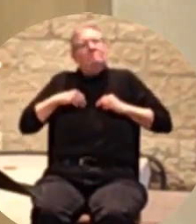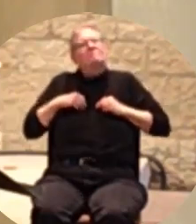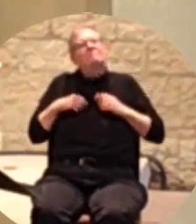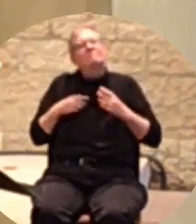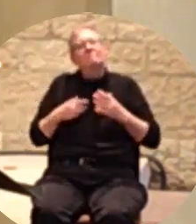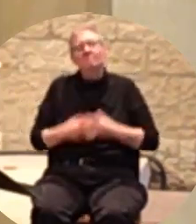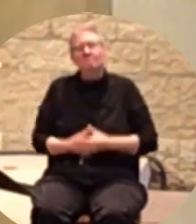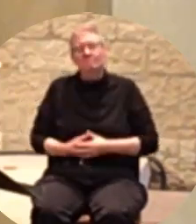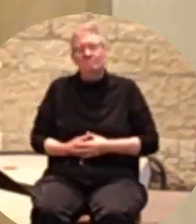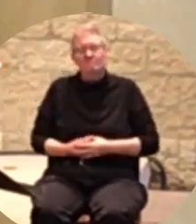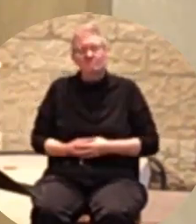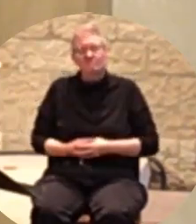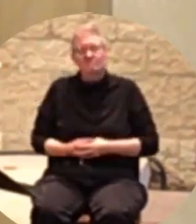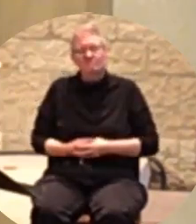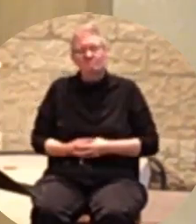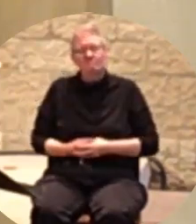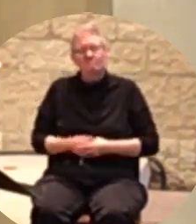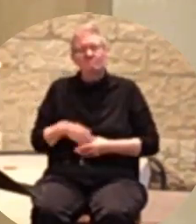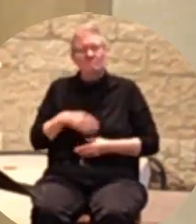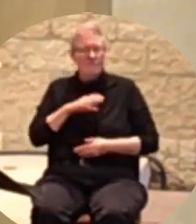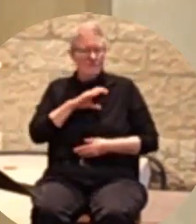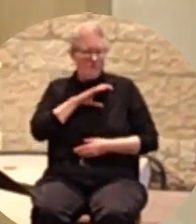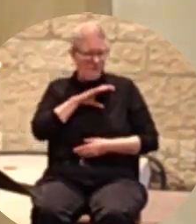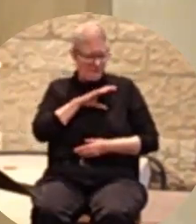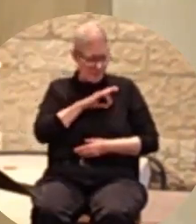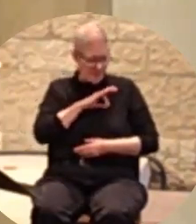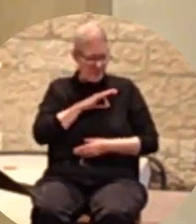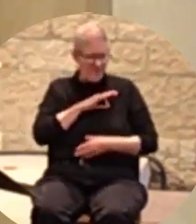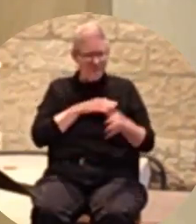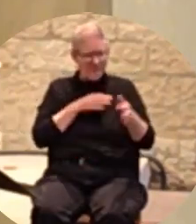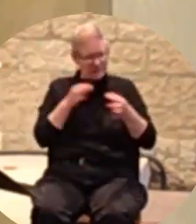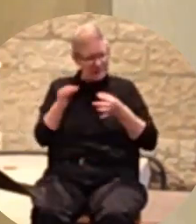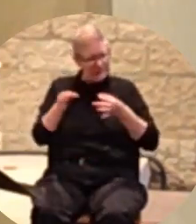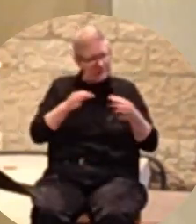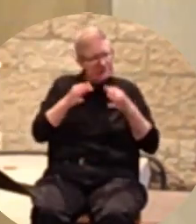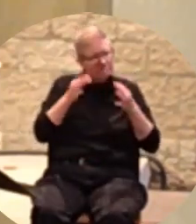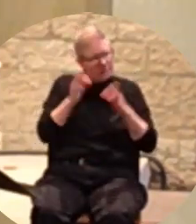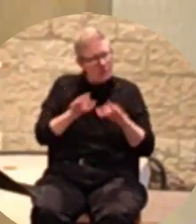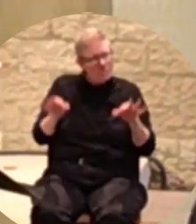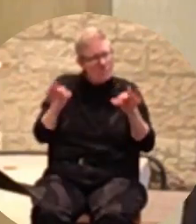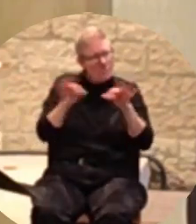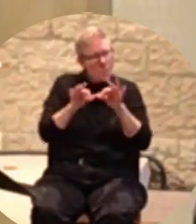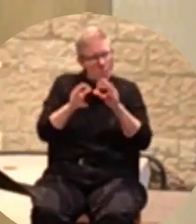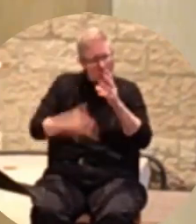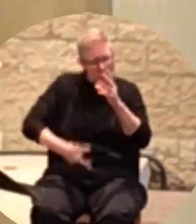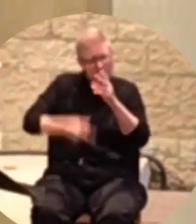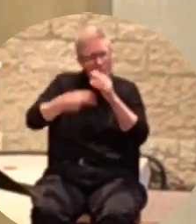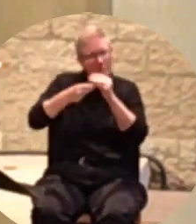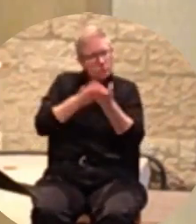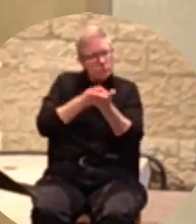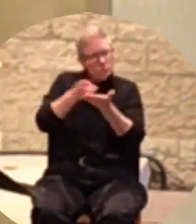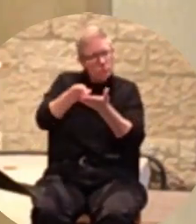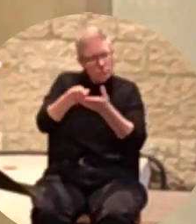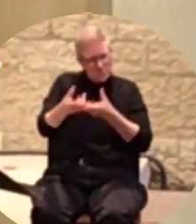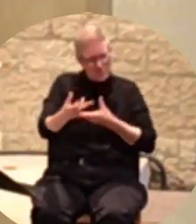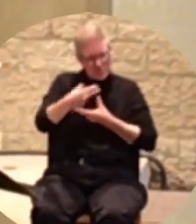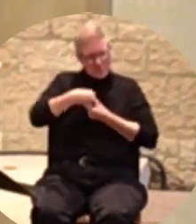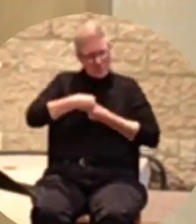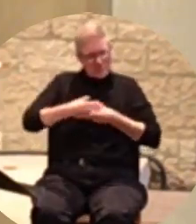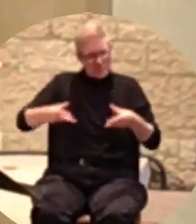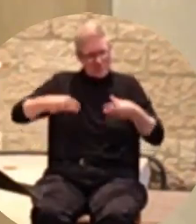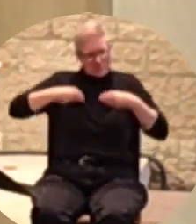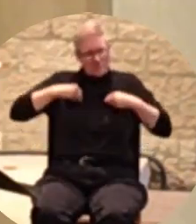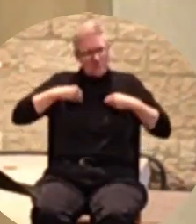about the importance of taking on additional truth. Taking that on and incorporating that again into